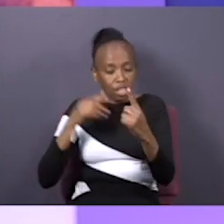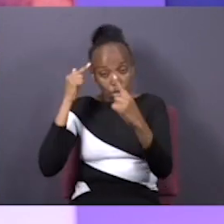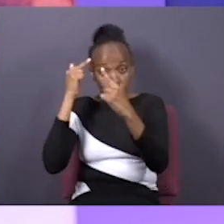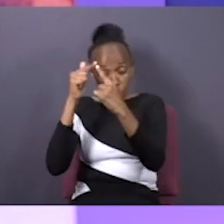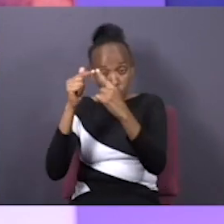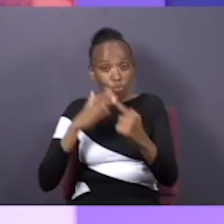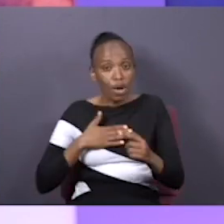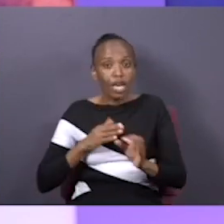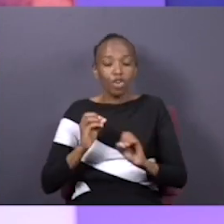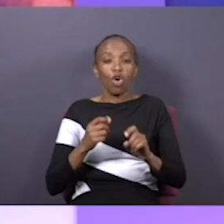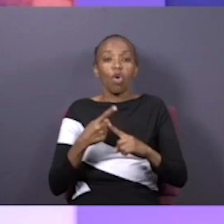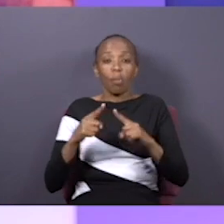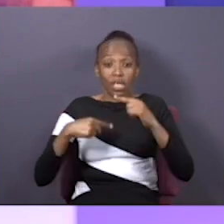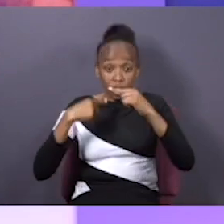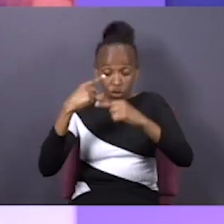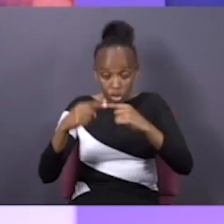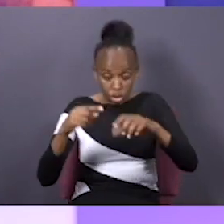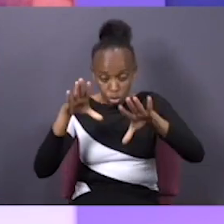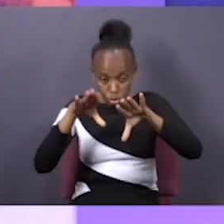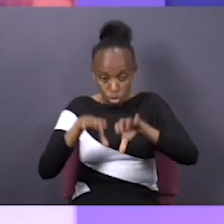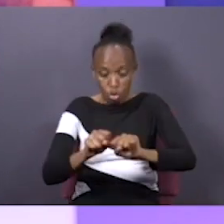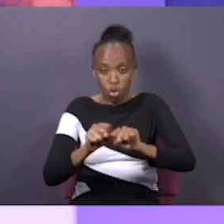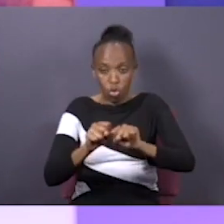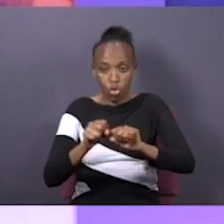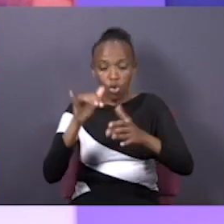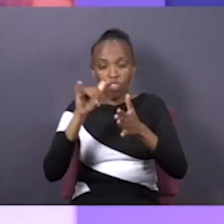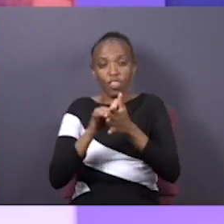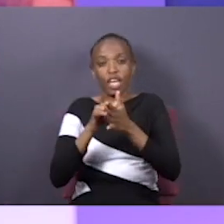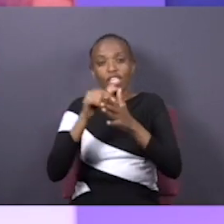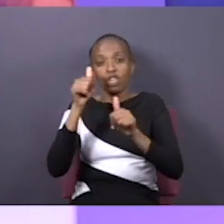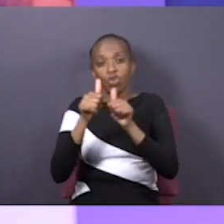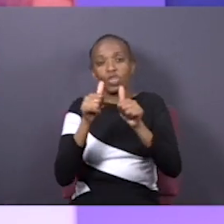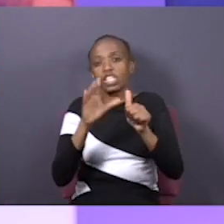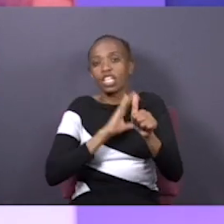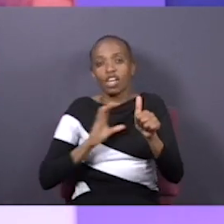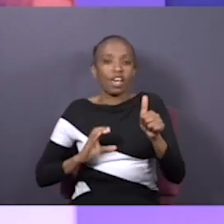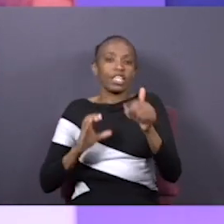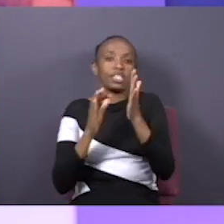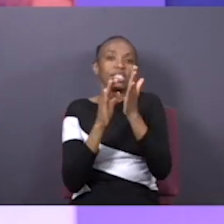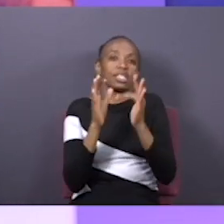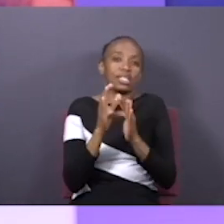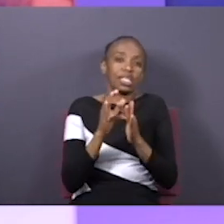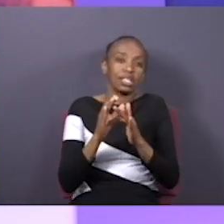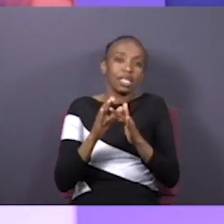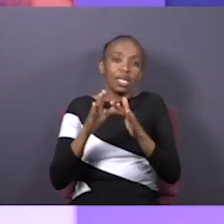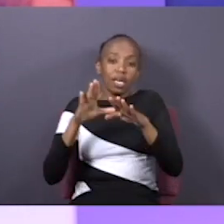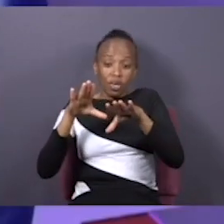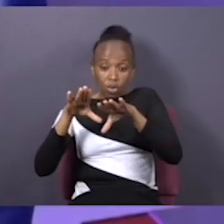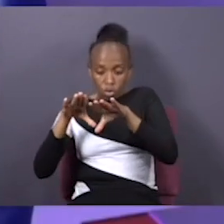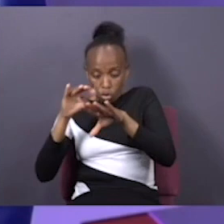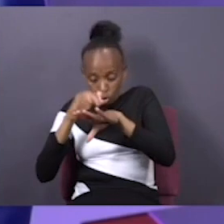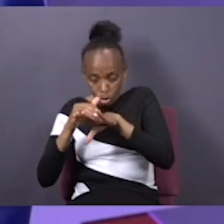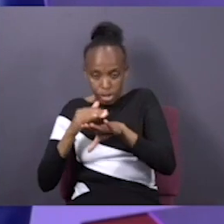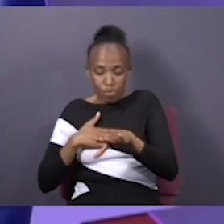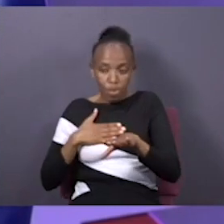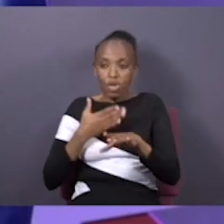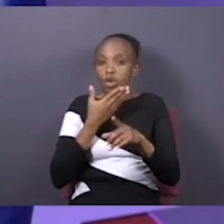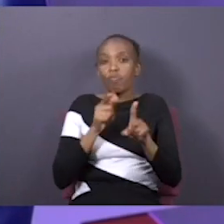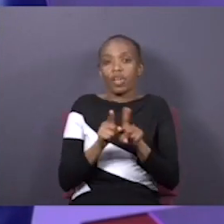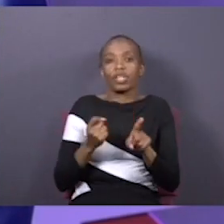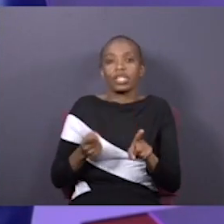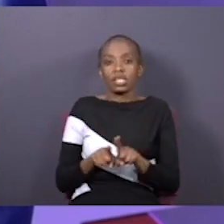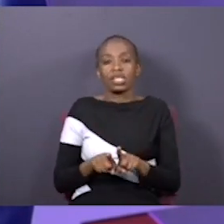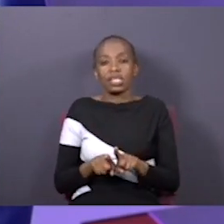goal, but I press on to take hold of that for which Christ Jesus took hold of me. Brothers